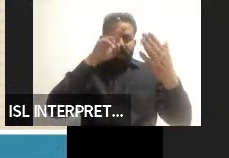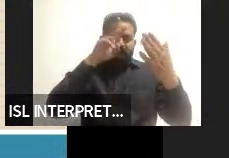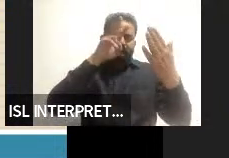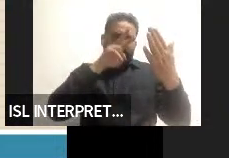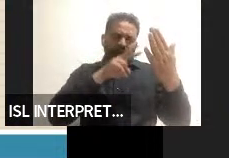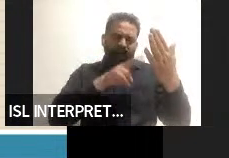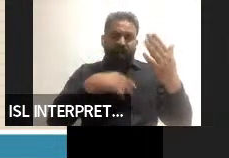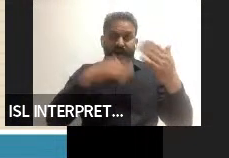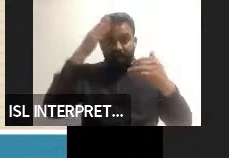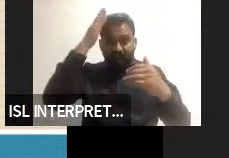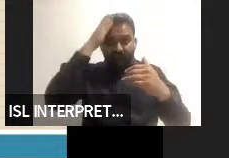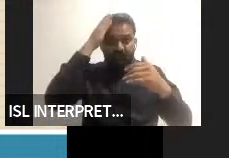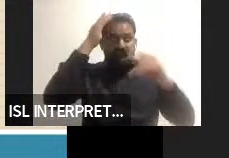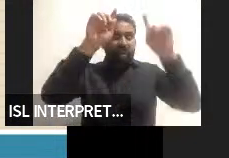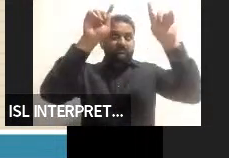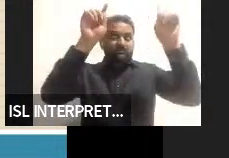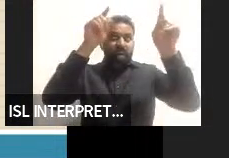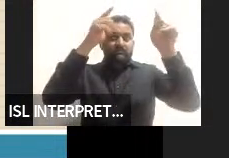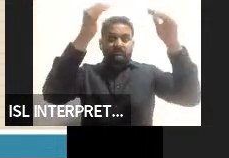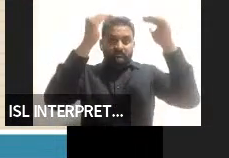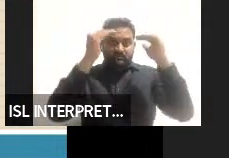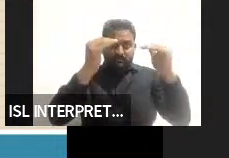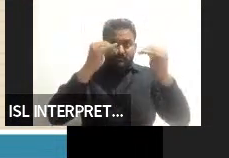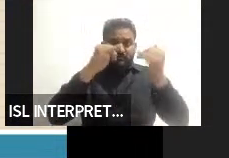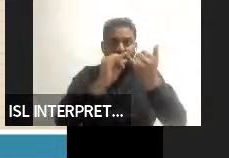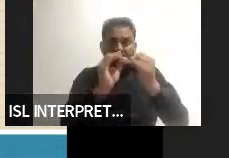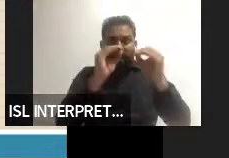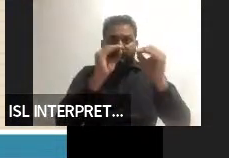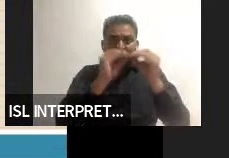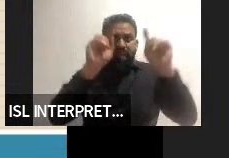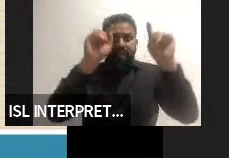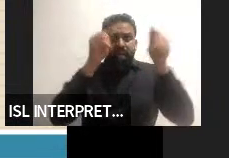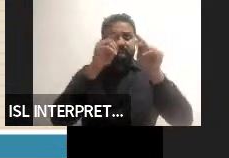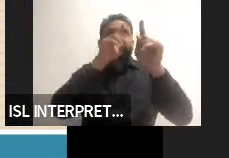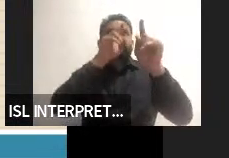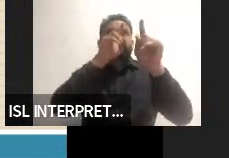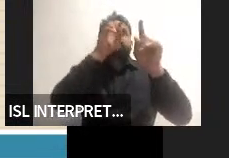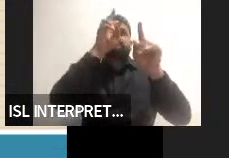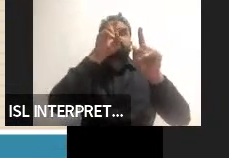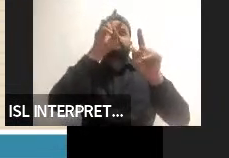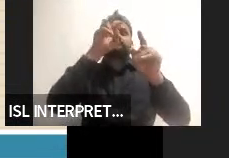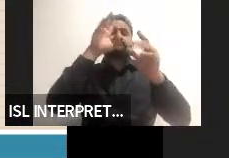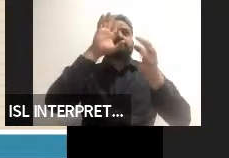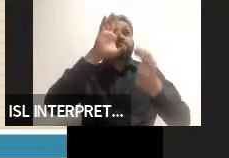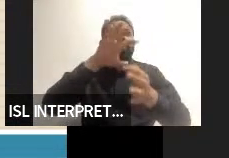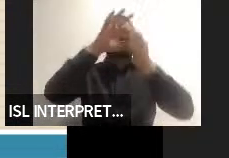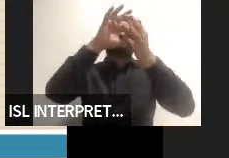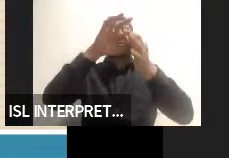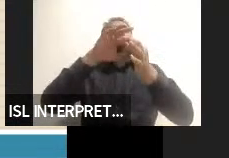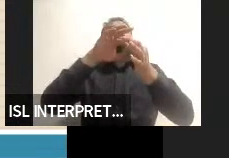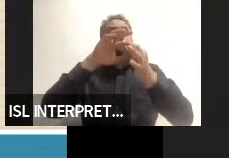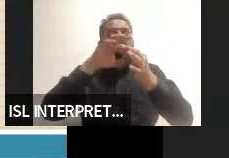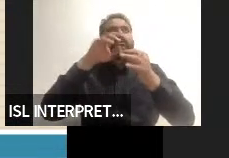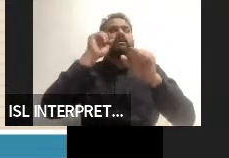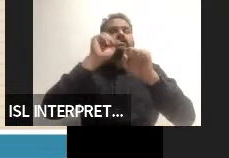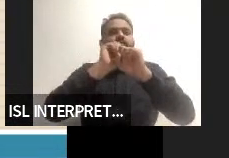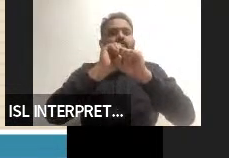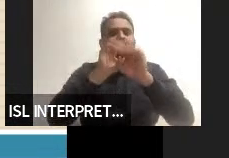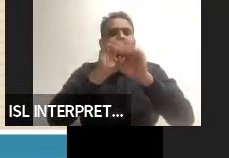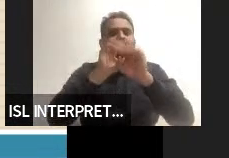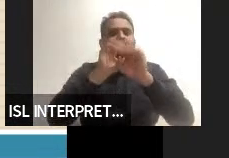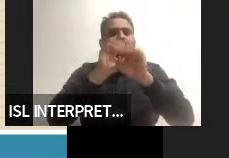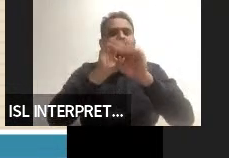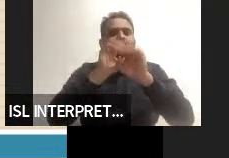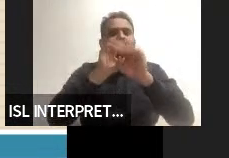and subheading must give a story, must give your line of argument. Generally, when we